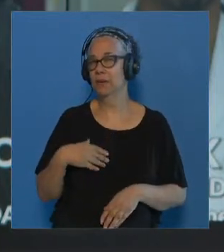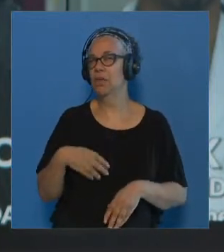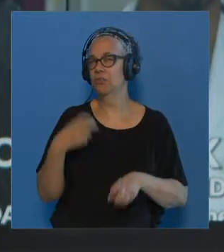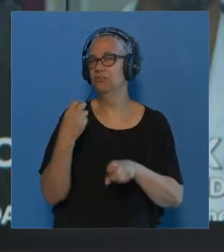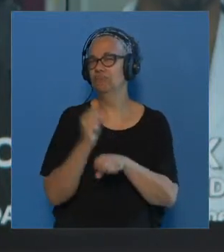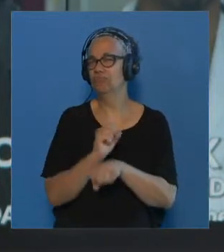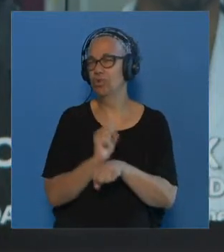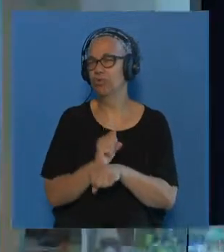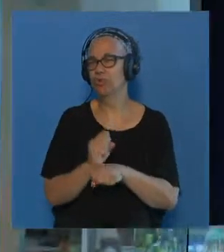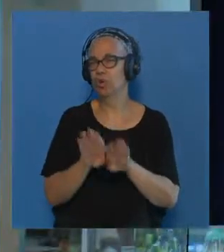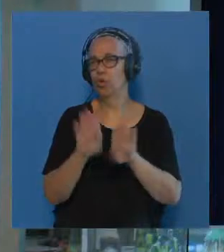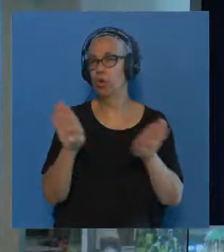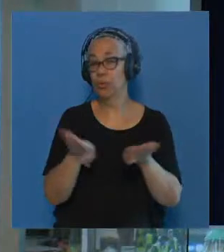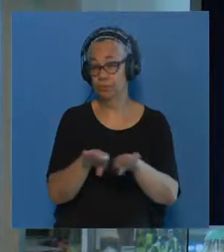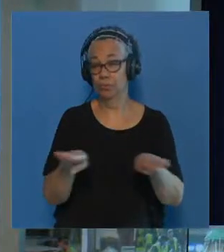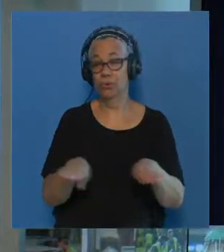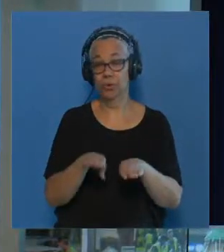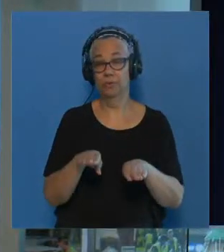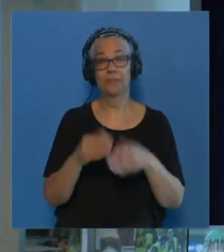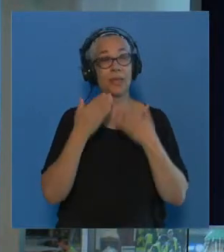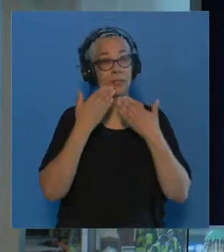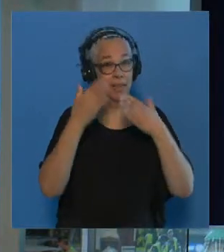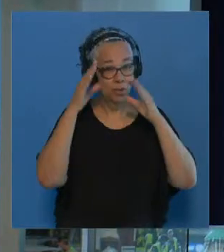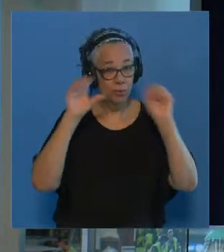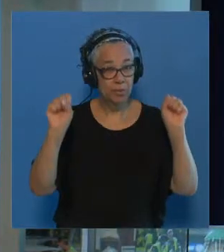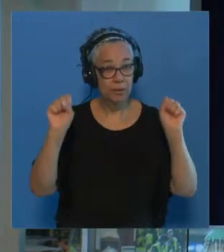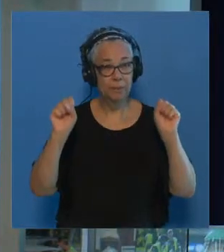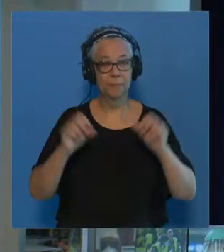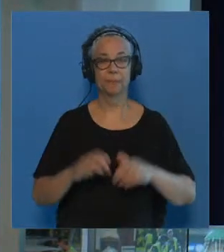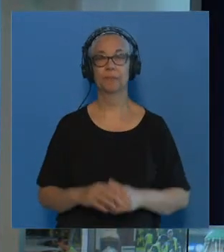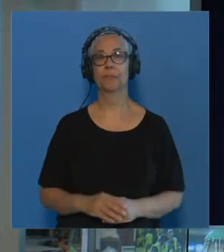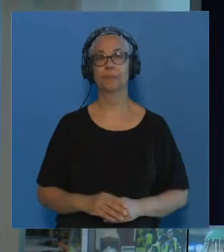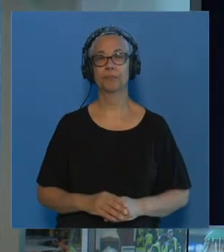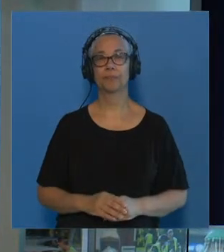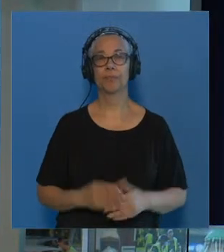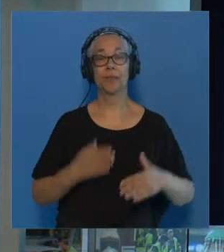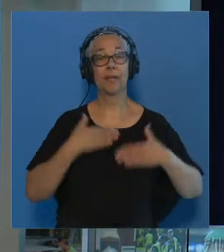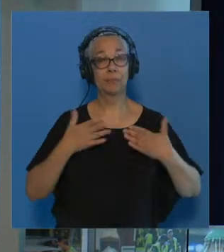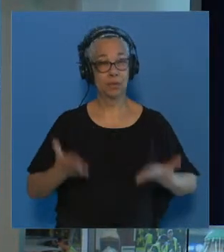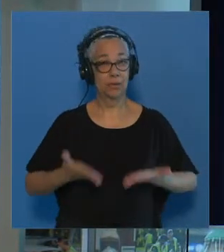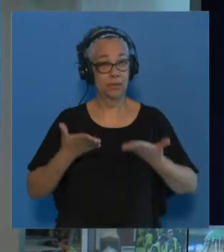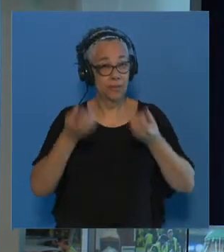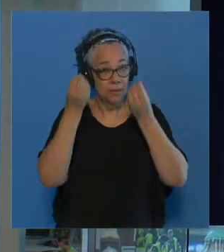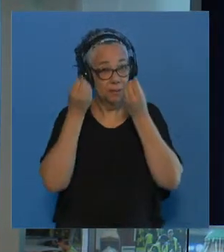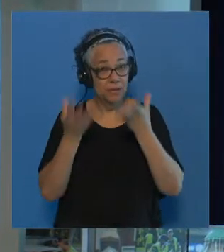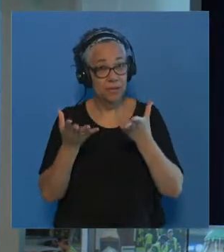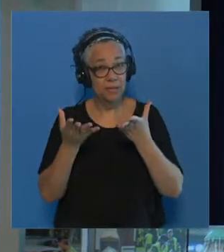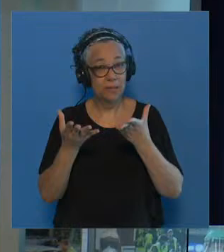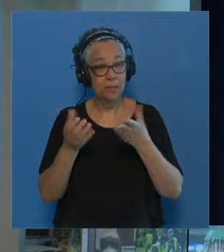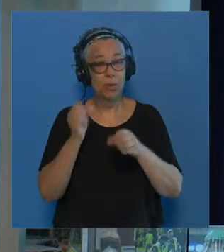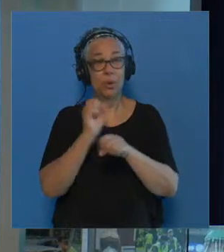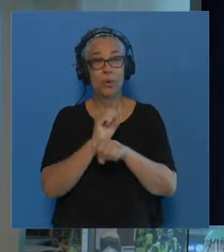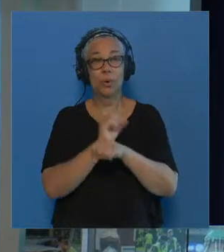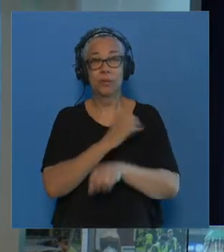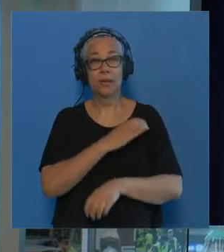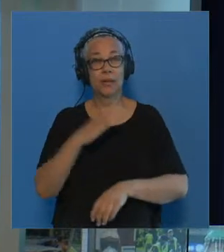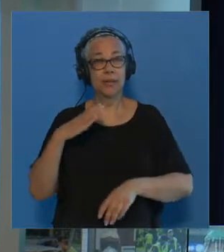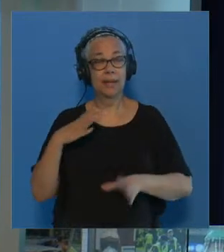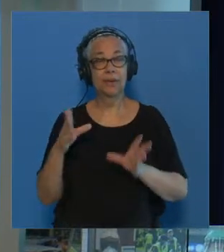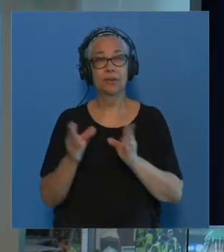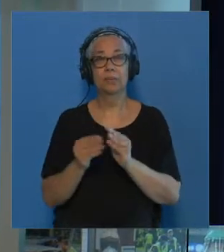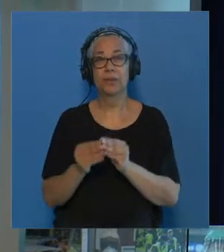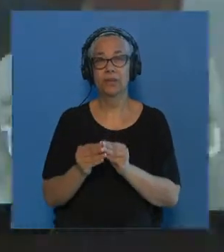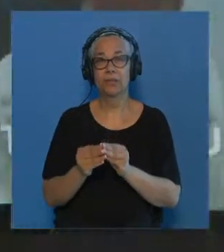Bermuda. Minister Birch. Thank you, Premier. Good evening. I'm happy to provide an update on the work of the Cabinet Committee on reopening since